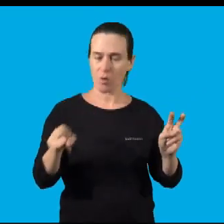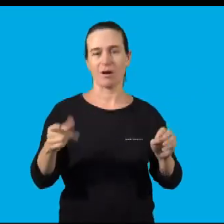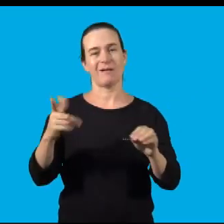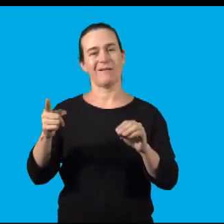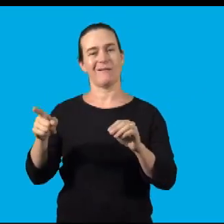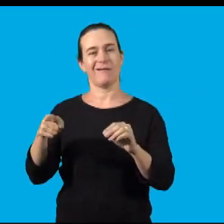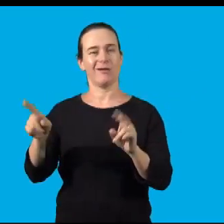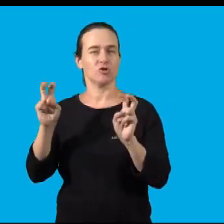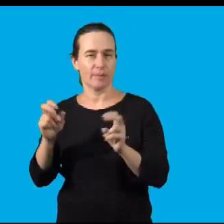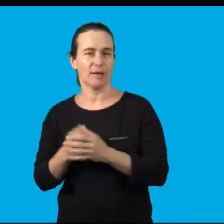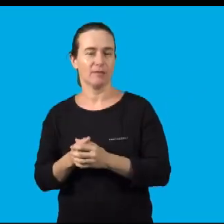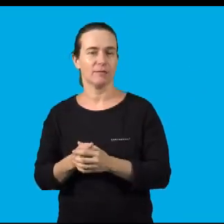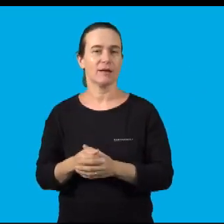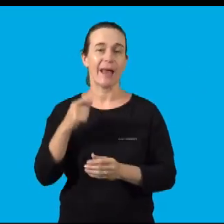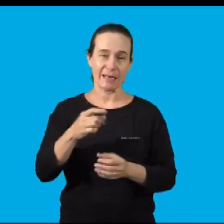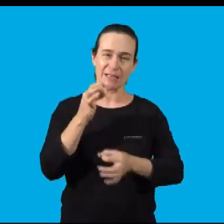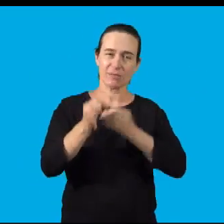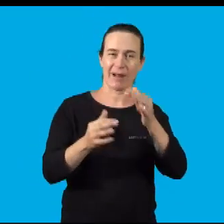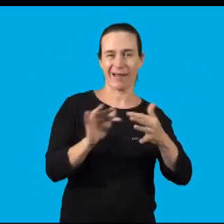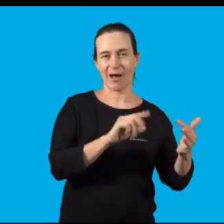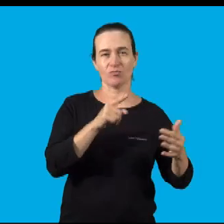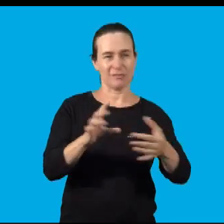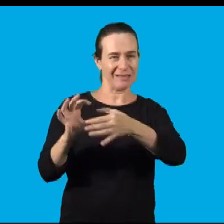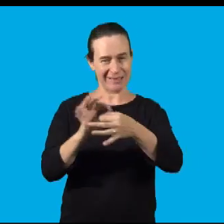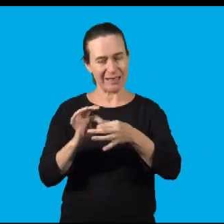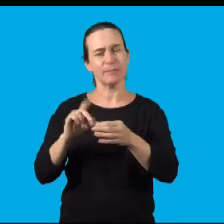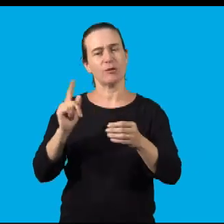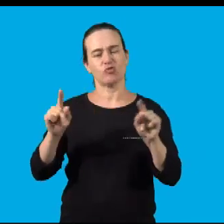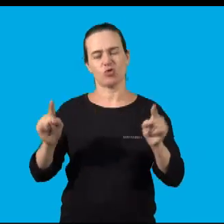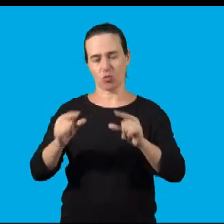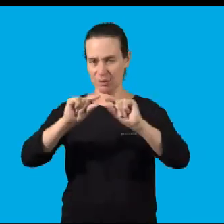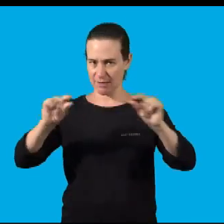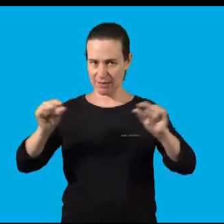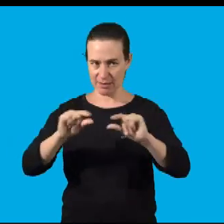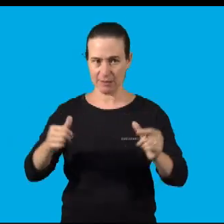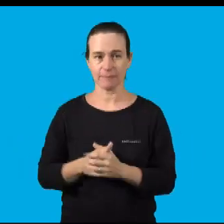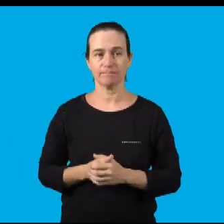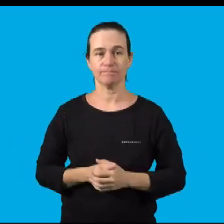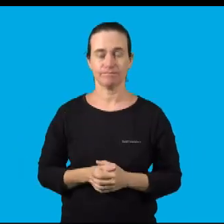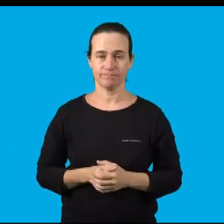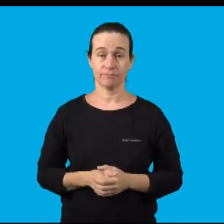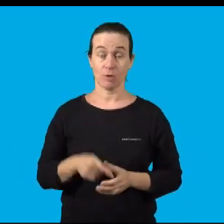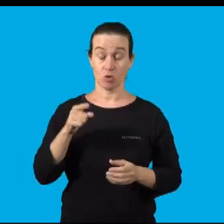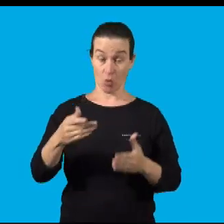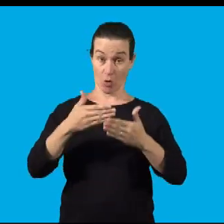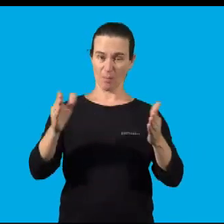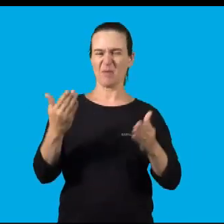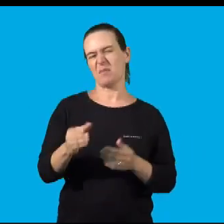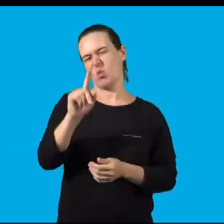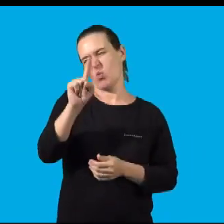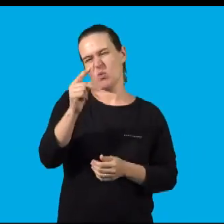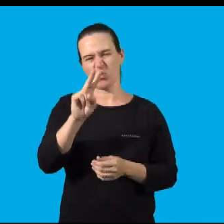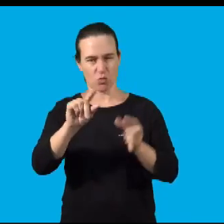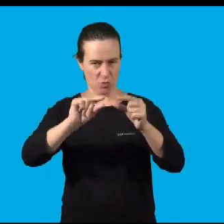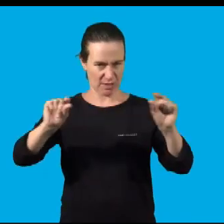the topic and contextualizing its relevancy in a single sentence. Your opening should only be a sentence or